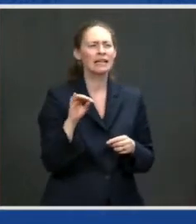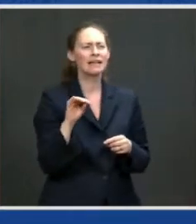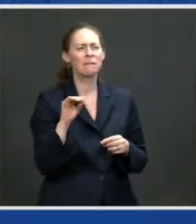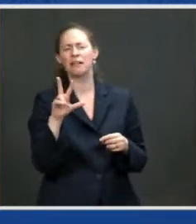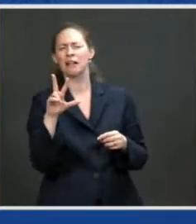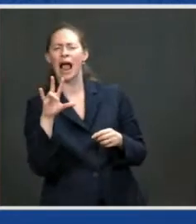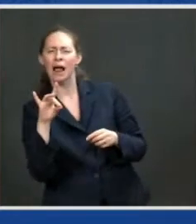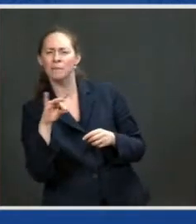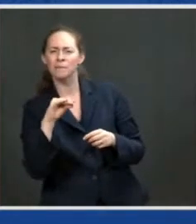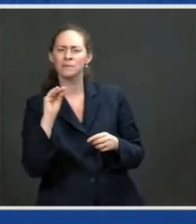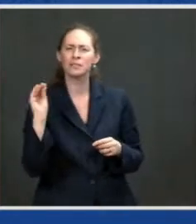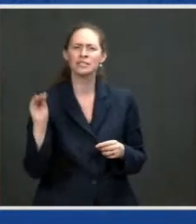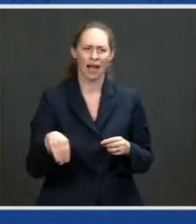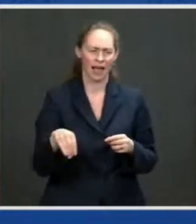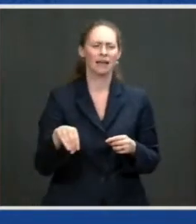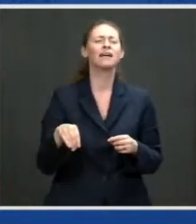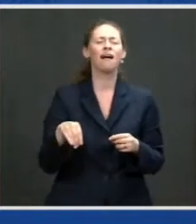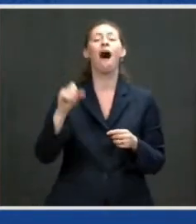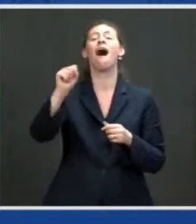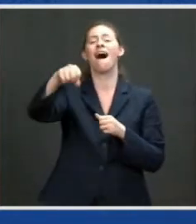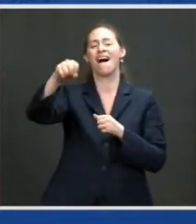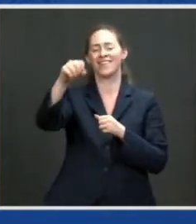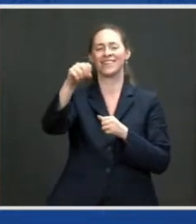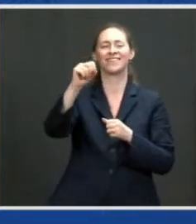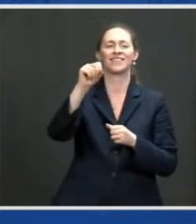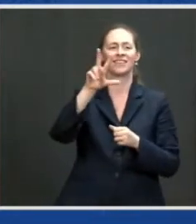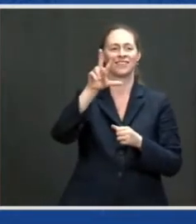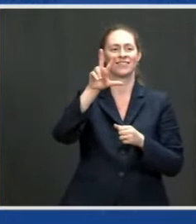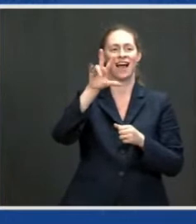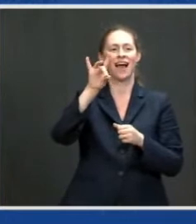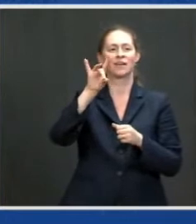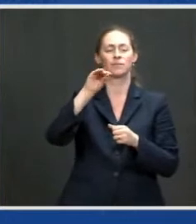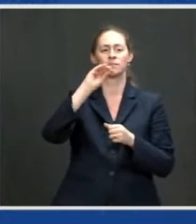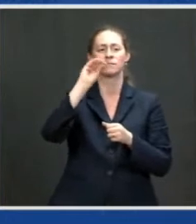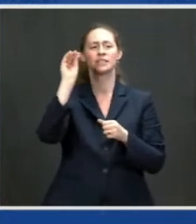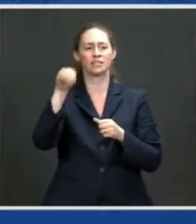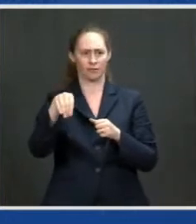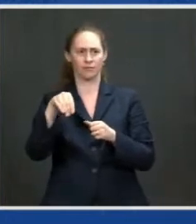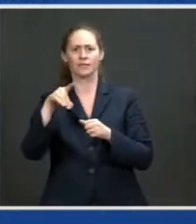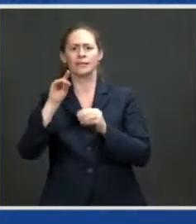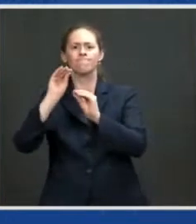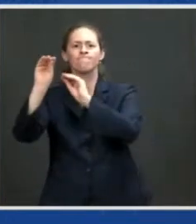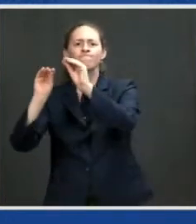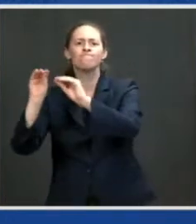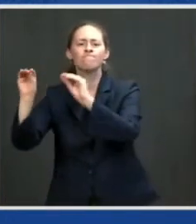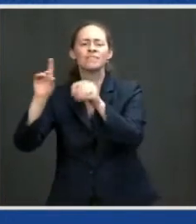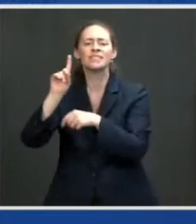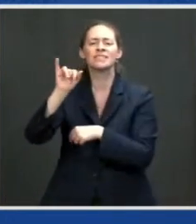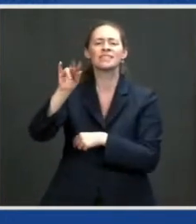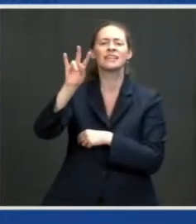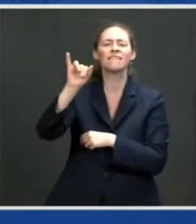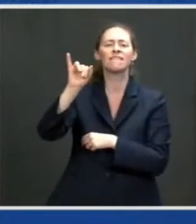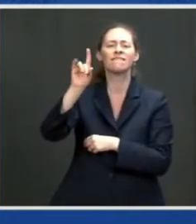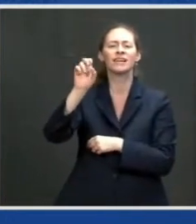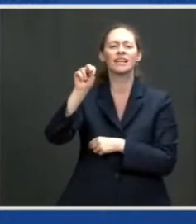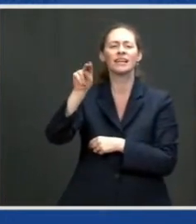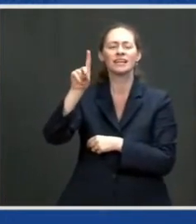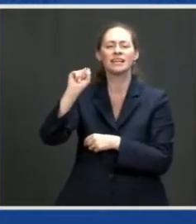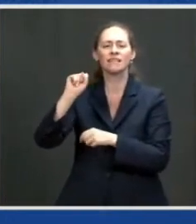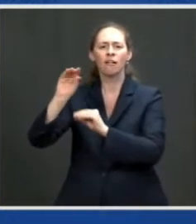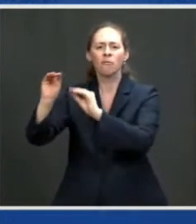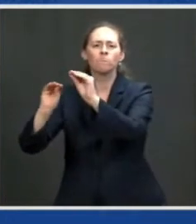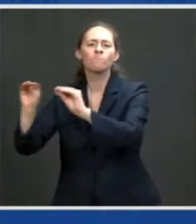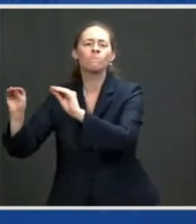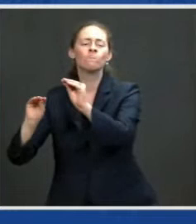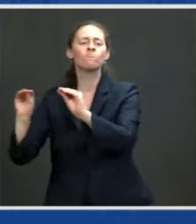38% goes to dividends, which is reasonable. But here's the point. After all is said and done,